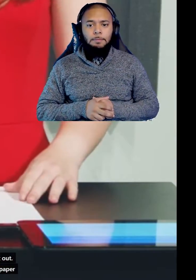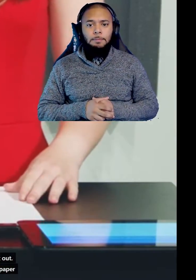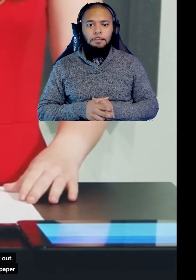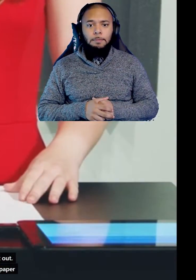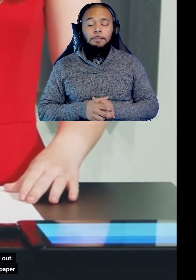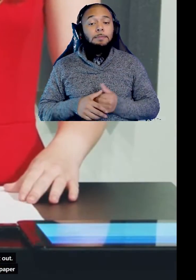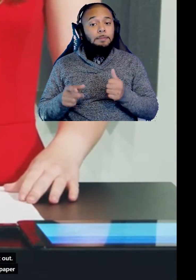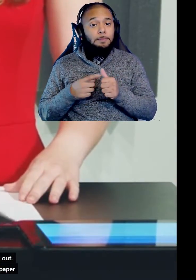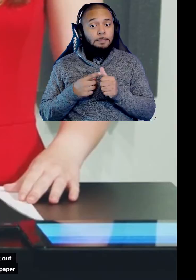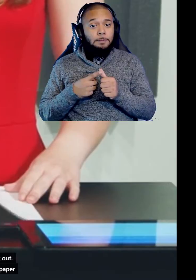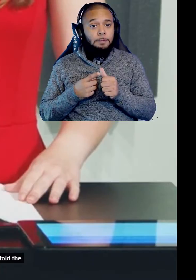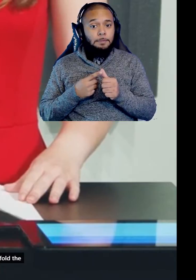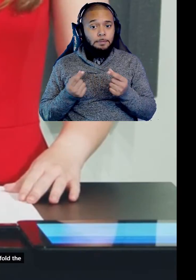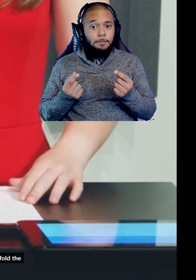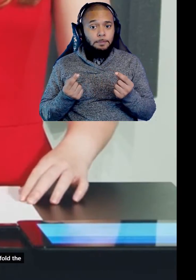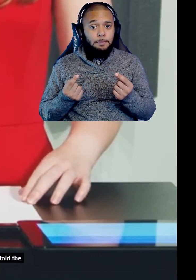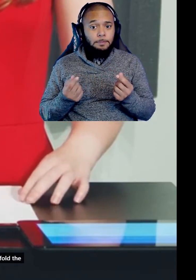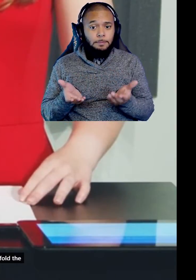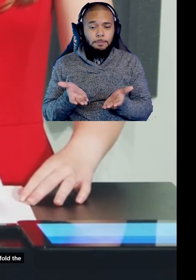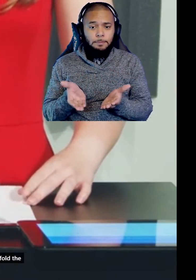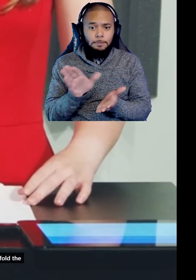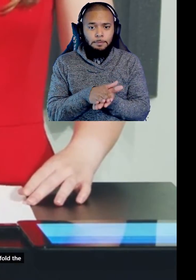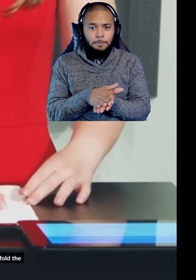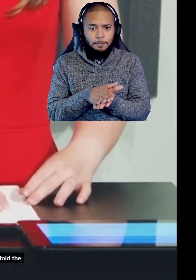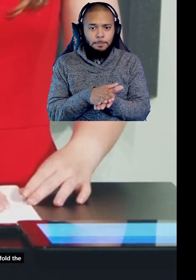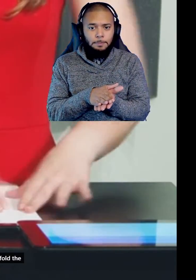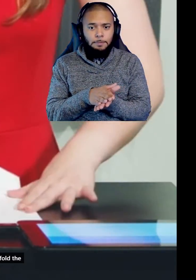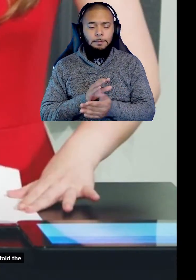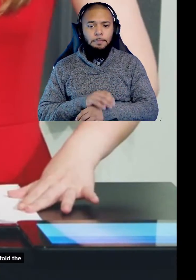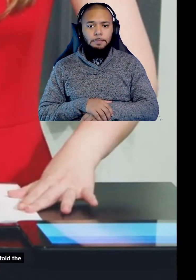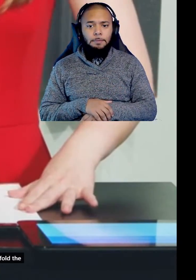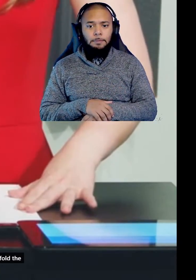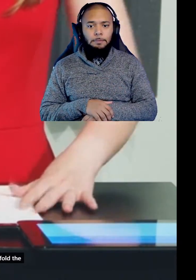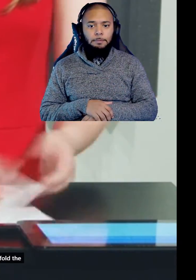first step was to crease the paper down the center.